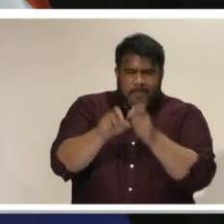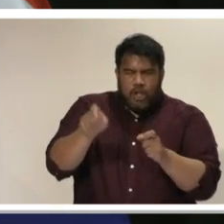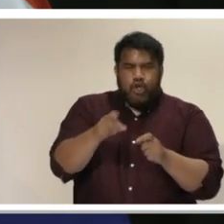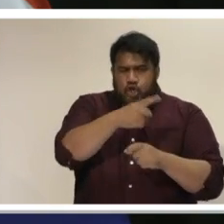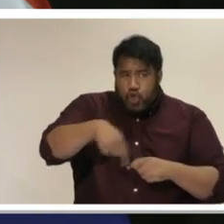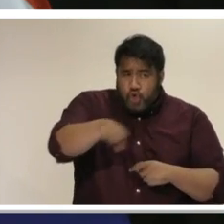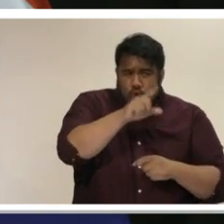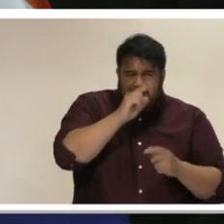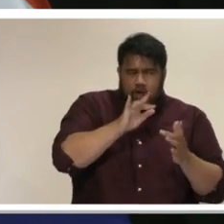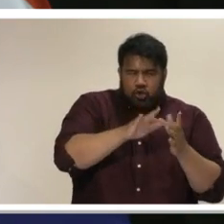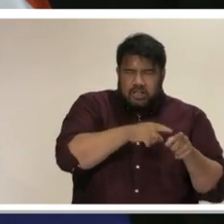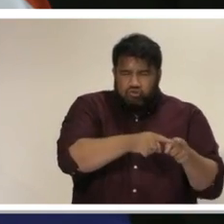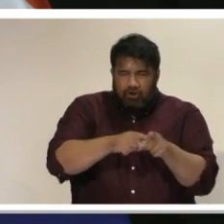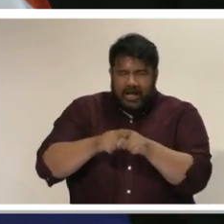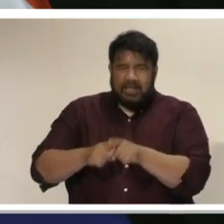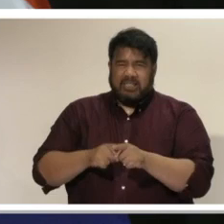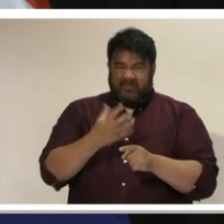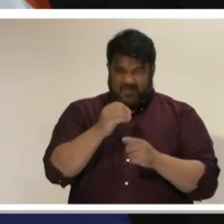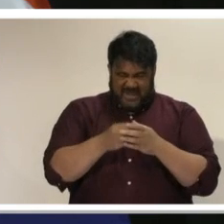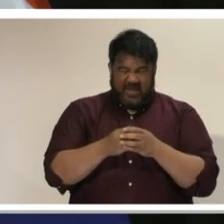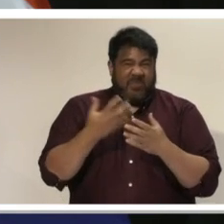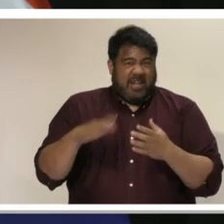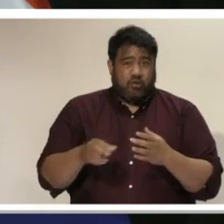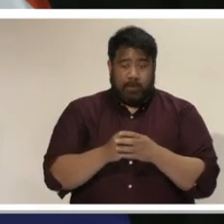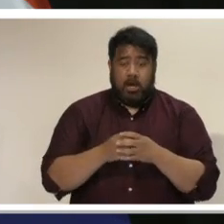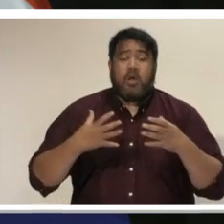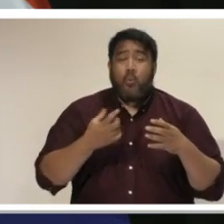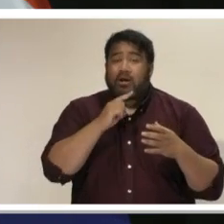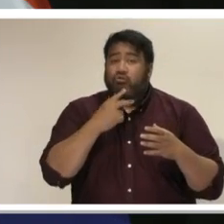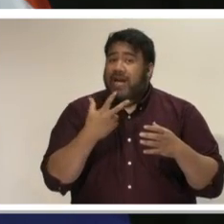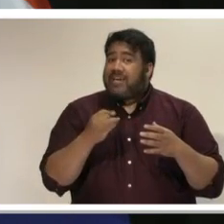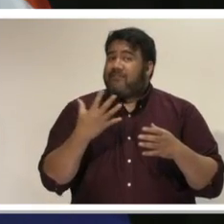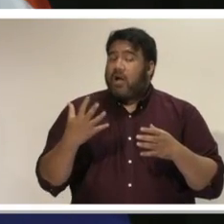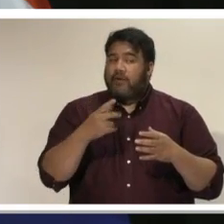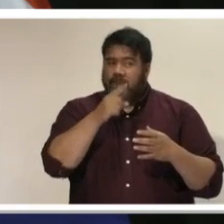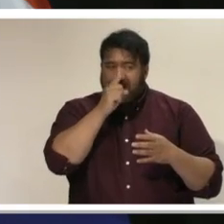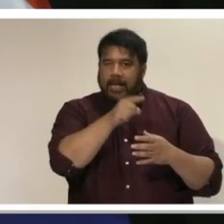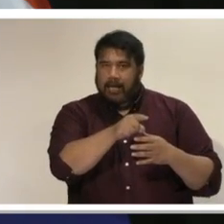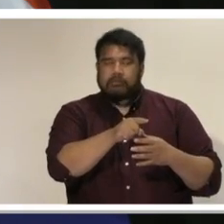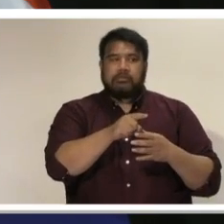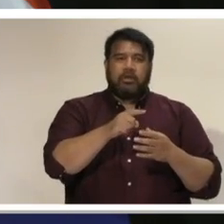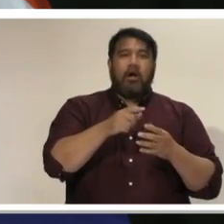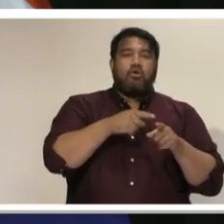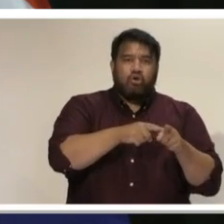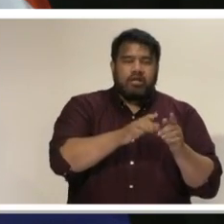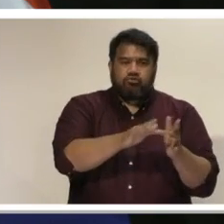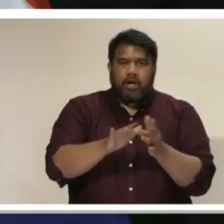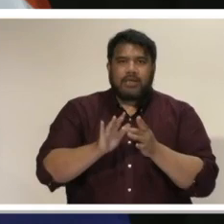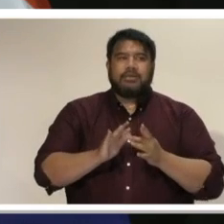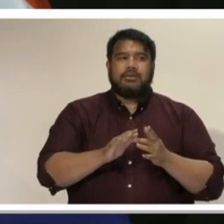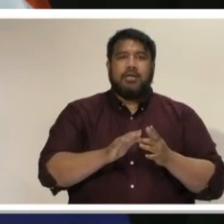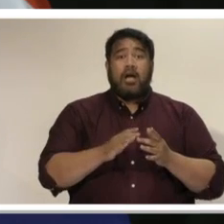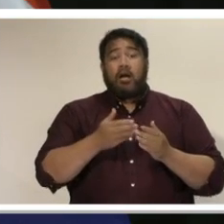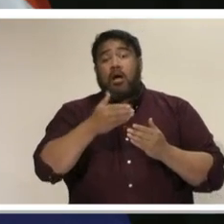could contact trace. That's now up to 185 with the investment that's happened, and with the further investment, we're increasing that